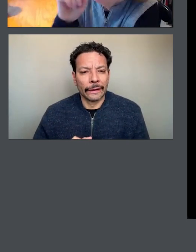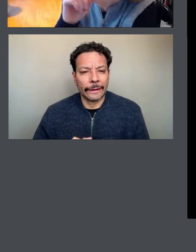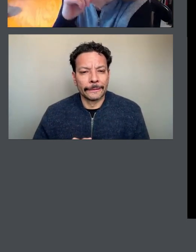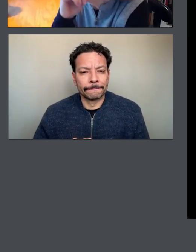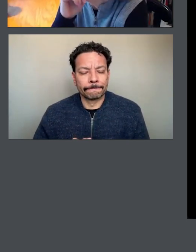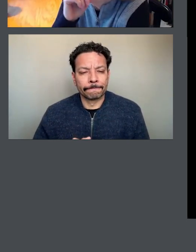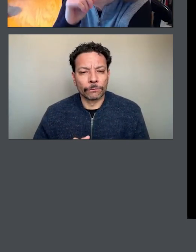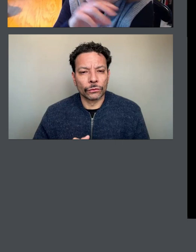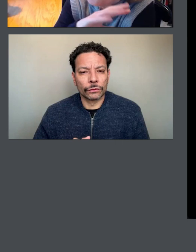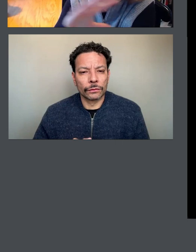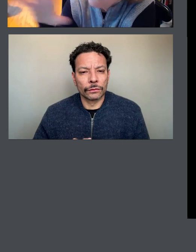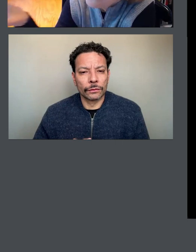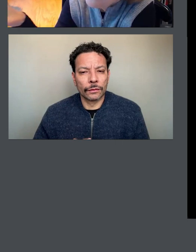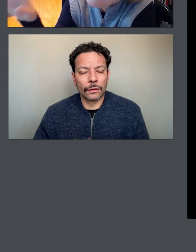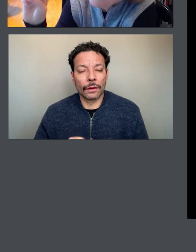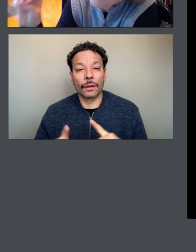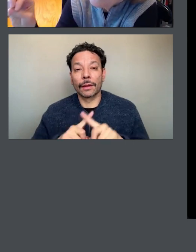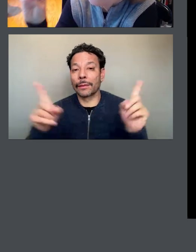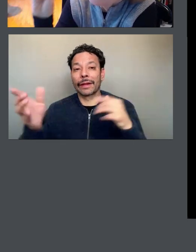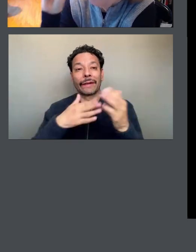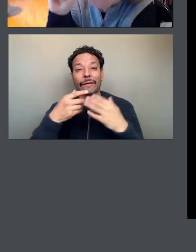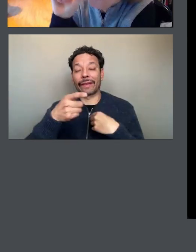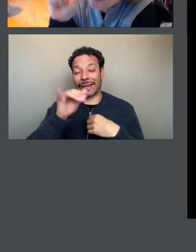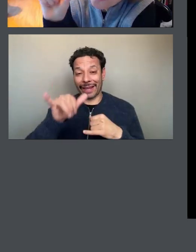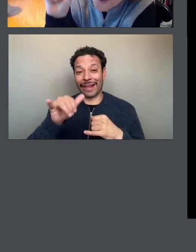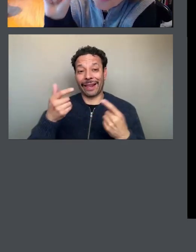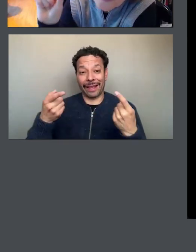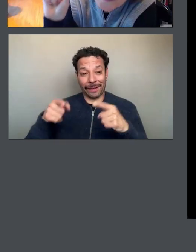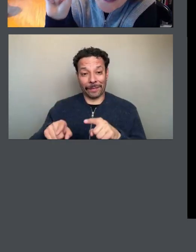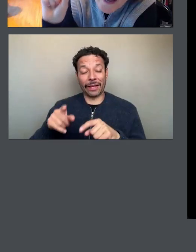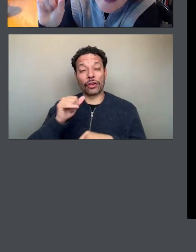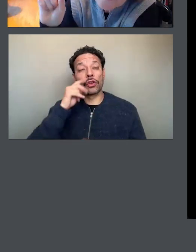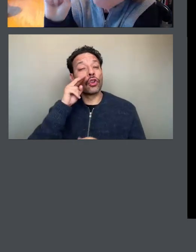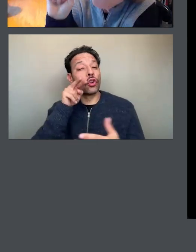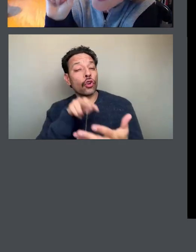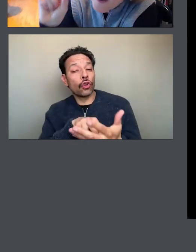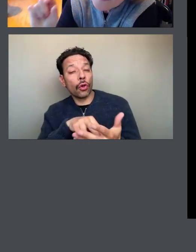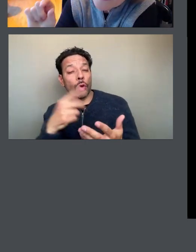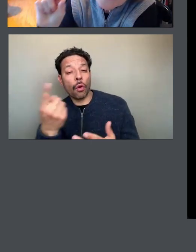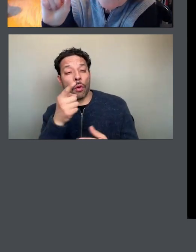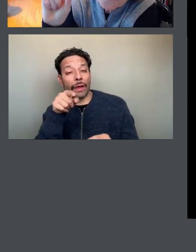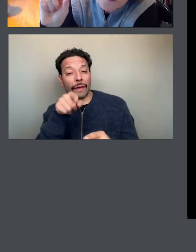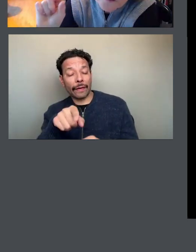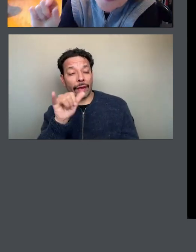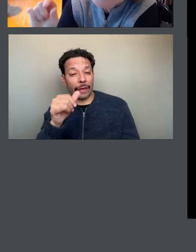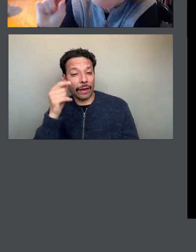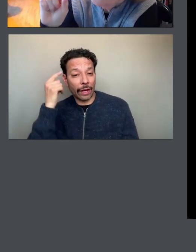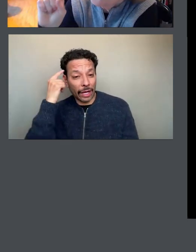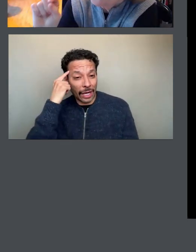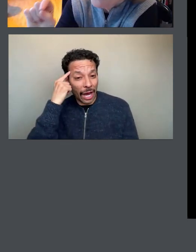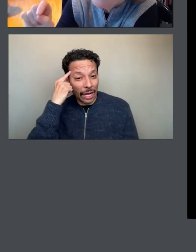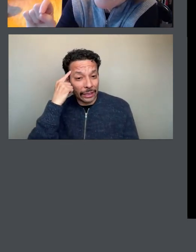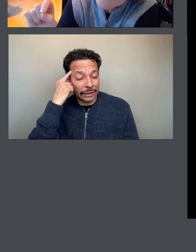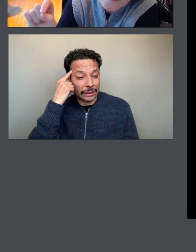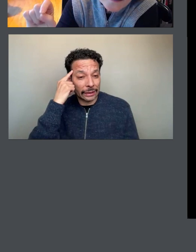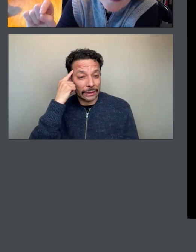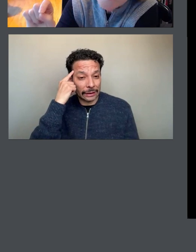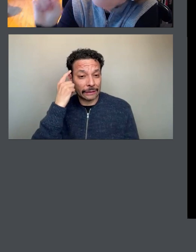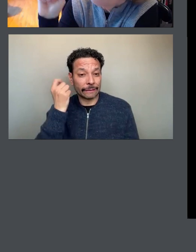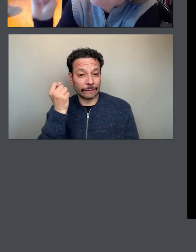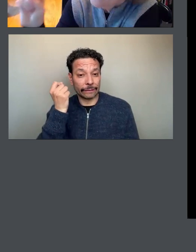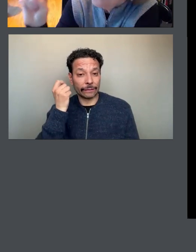But even though that was the case, if you looked only at the cognitive fatigue